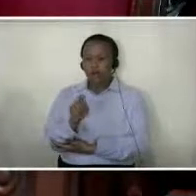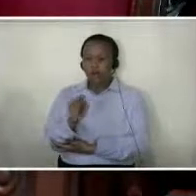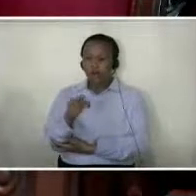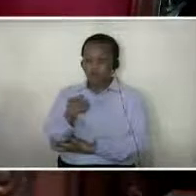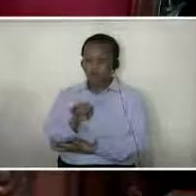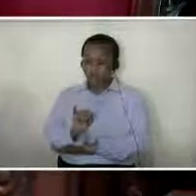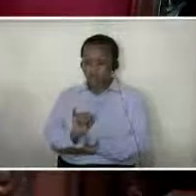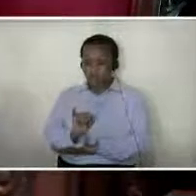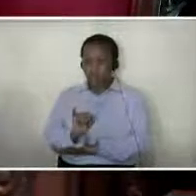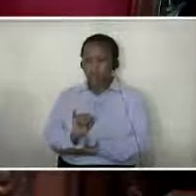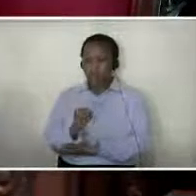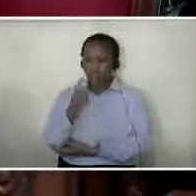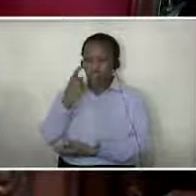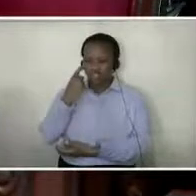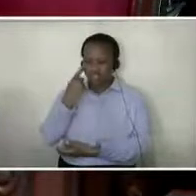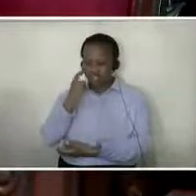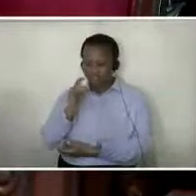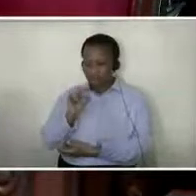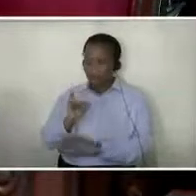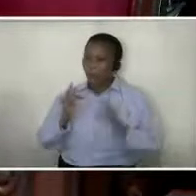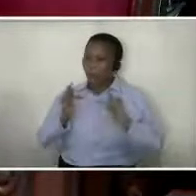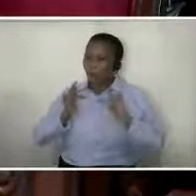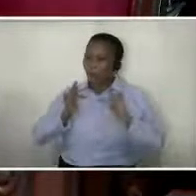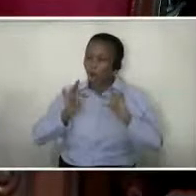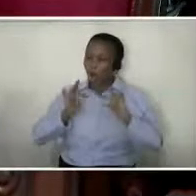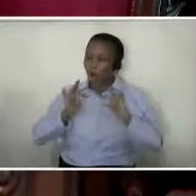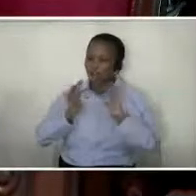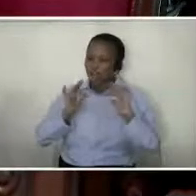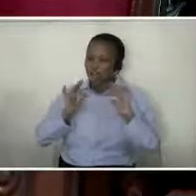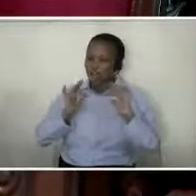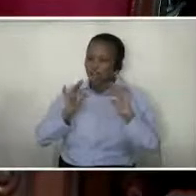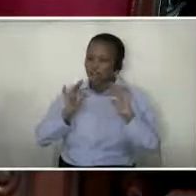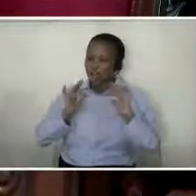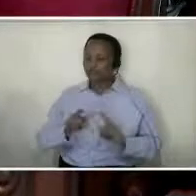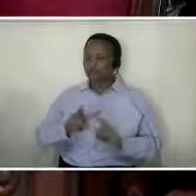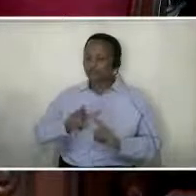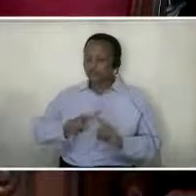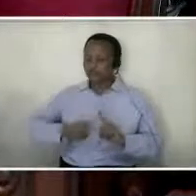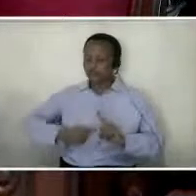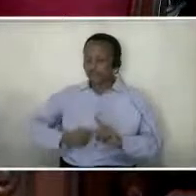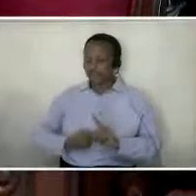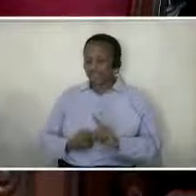Rajbansi connectivity as the whip of the minorities.